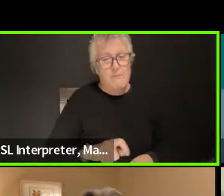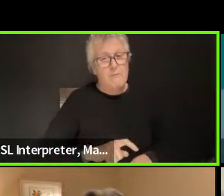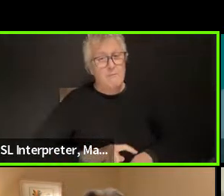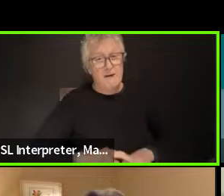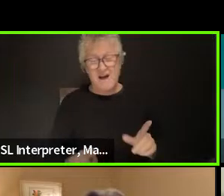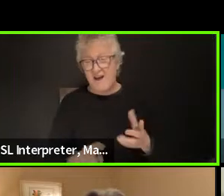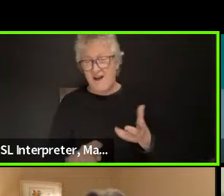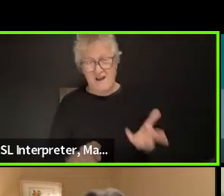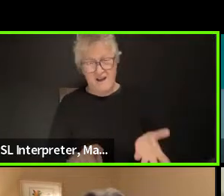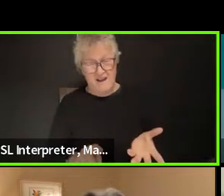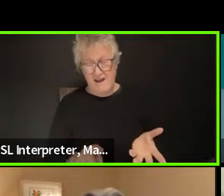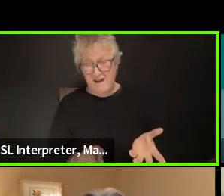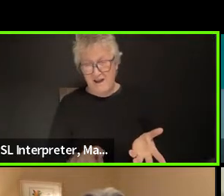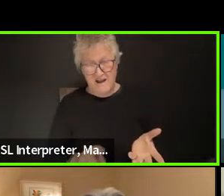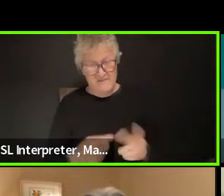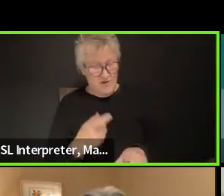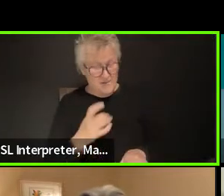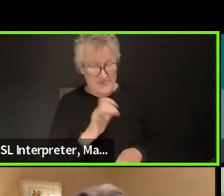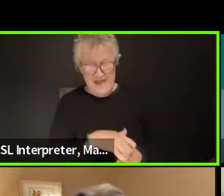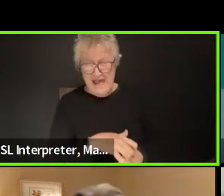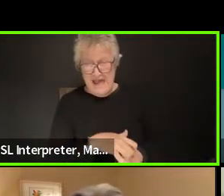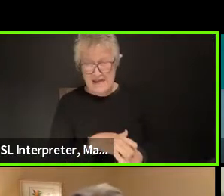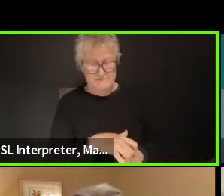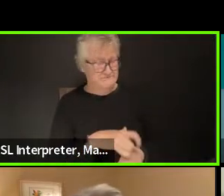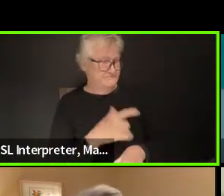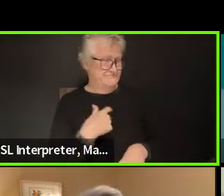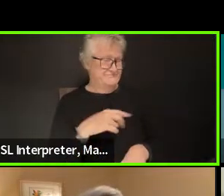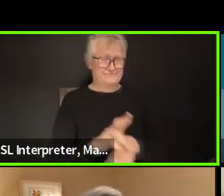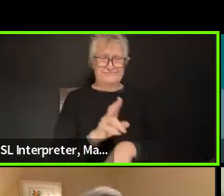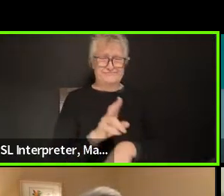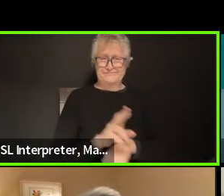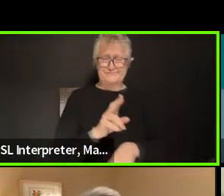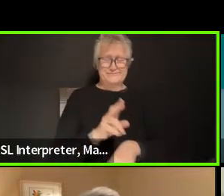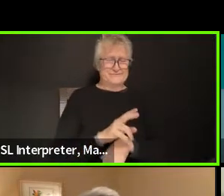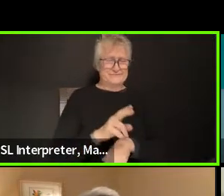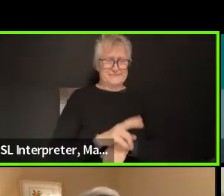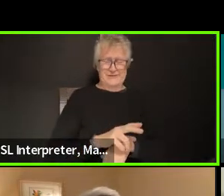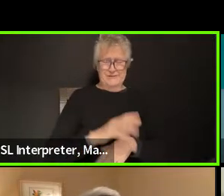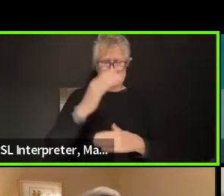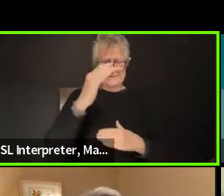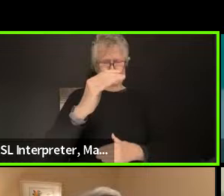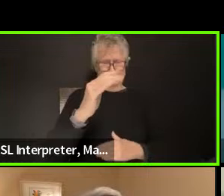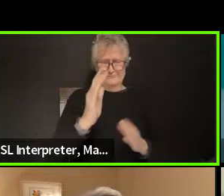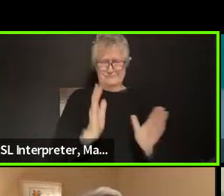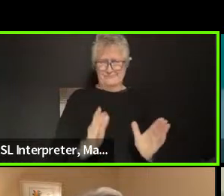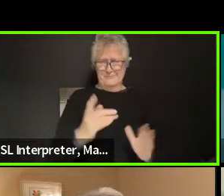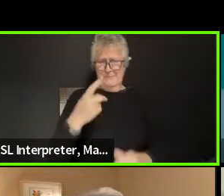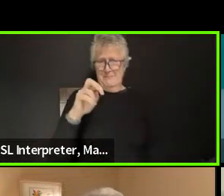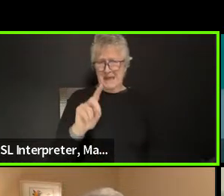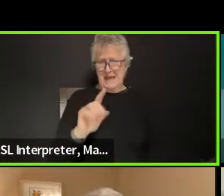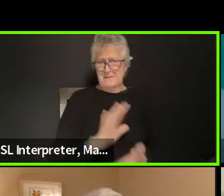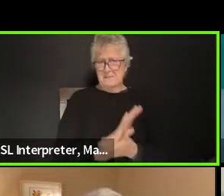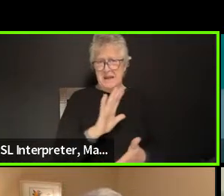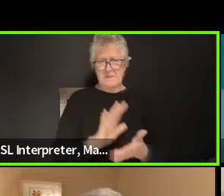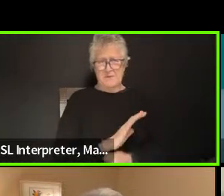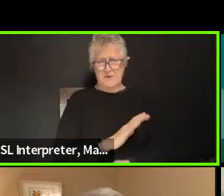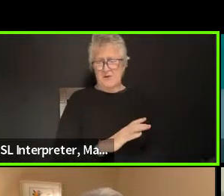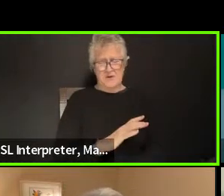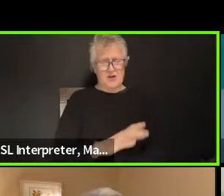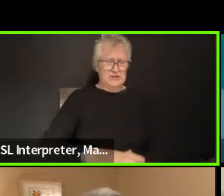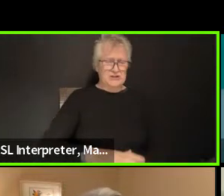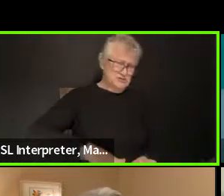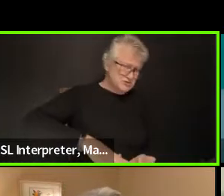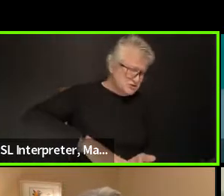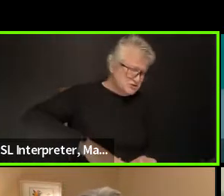of little paper notebooks in my office. My husband said, I cannot believe it. You finally done it.